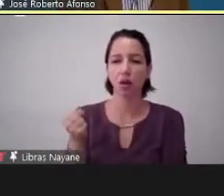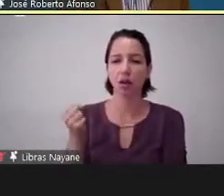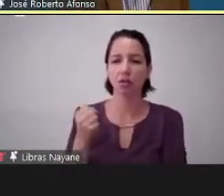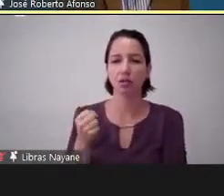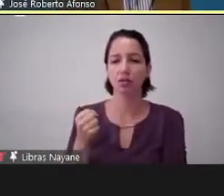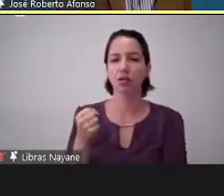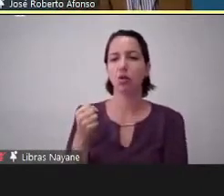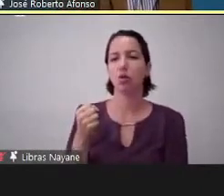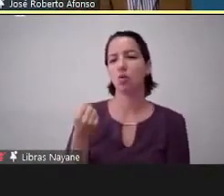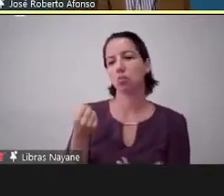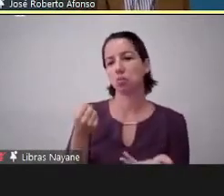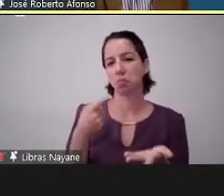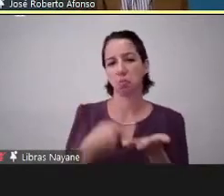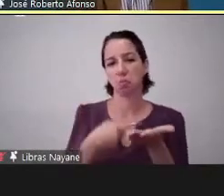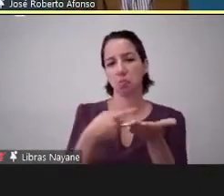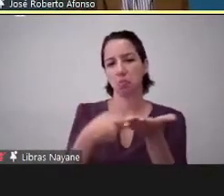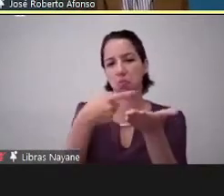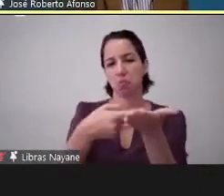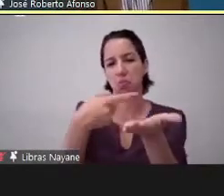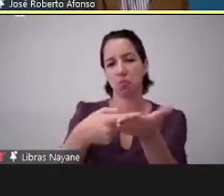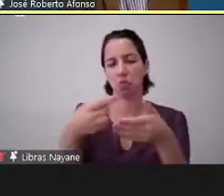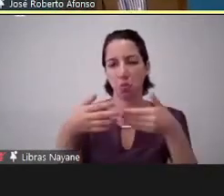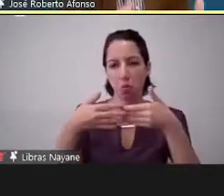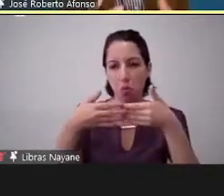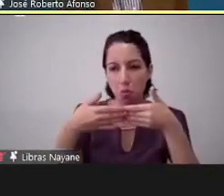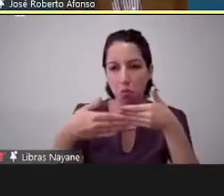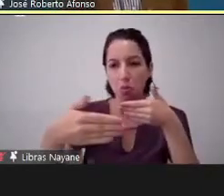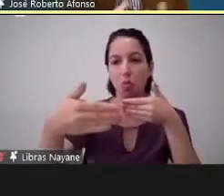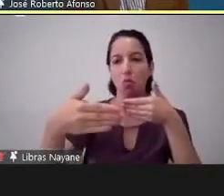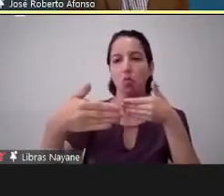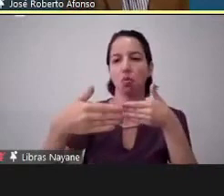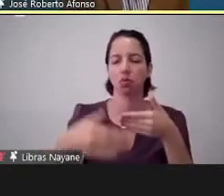different chains that are